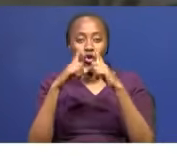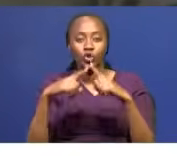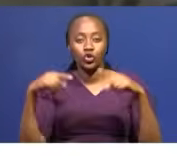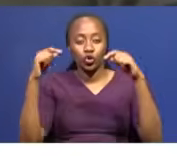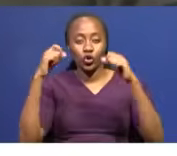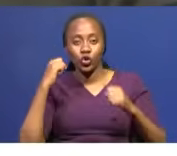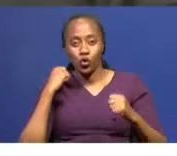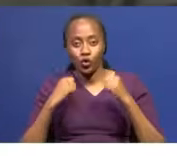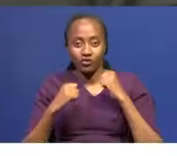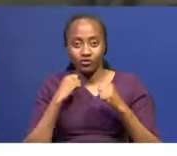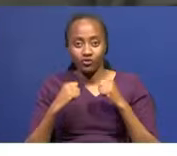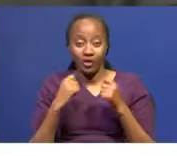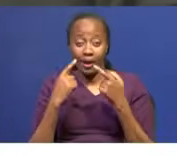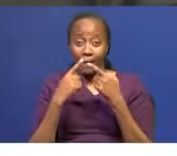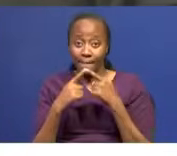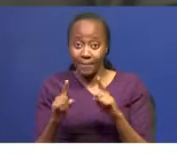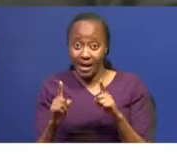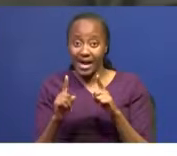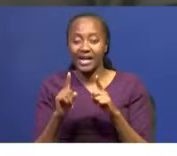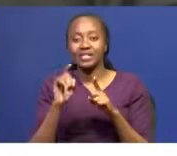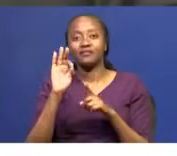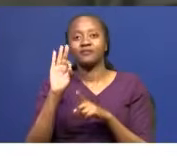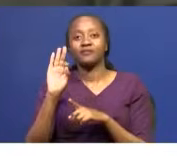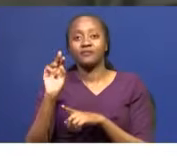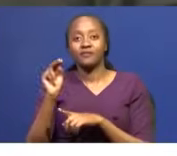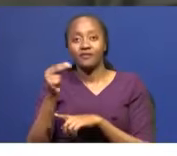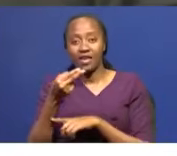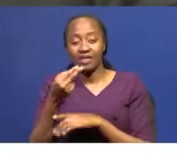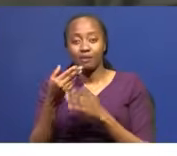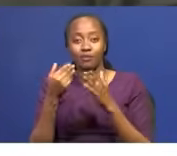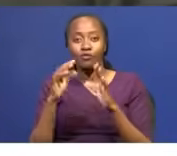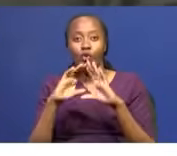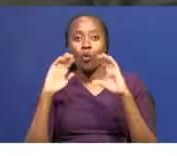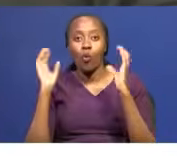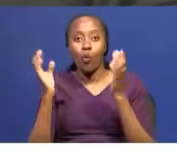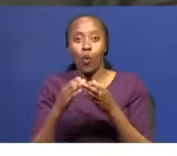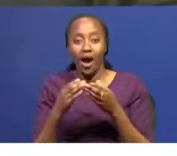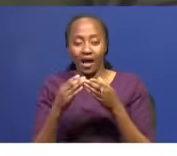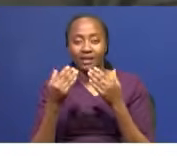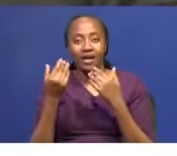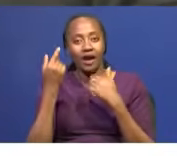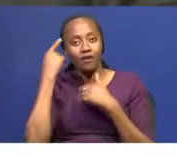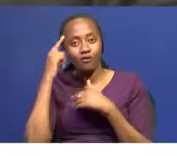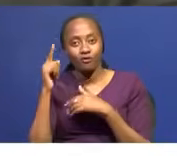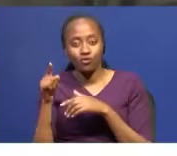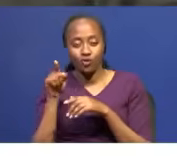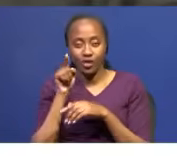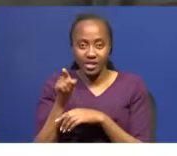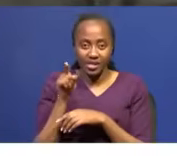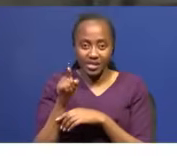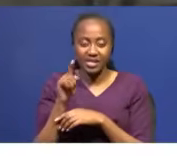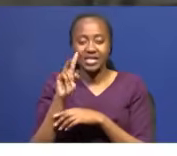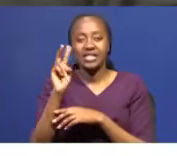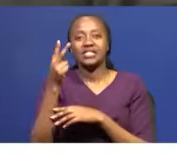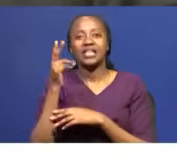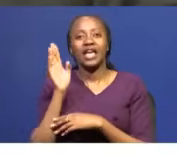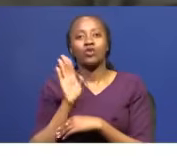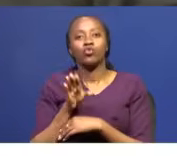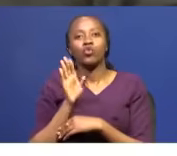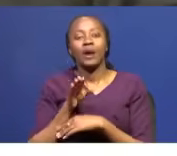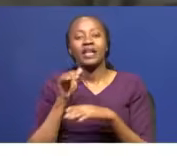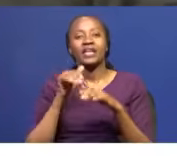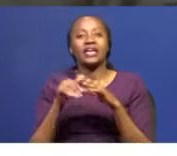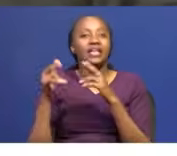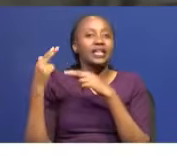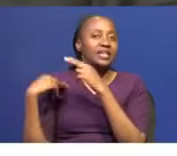Japan. Kipyegon, who is also the world record holder over that distance, becomes the second woman in history to